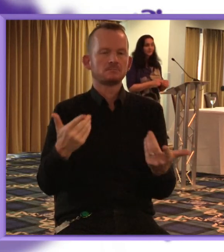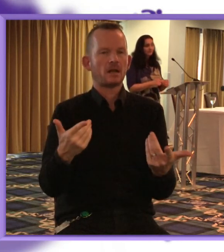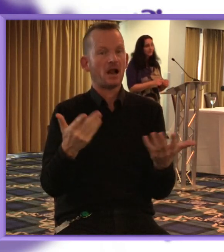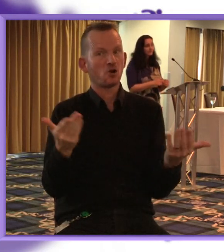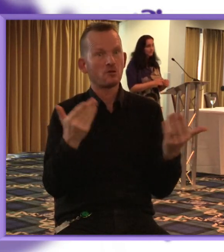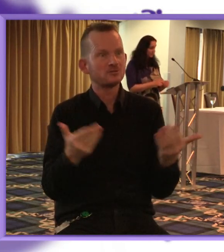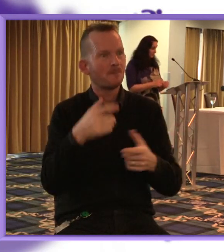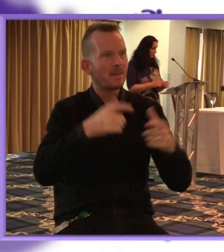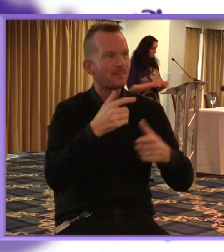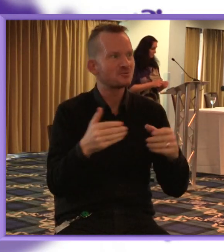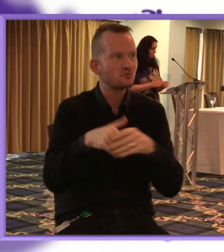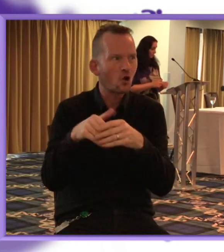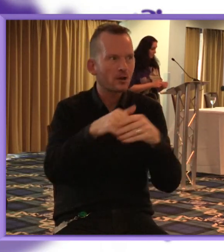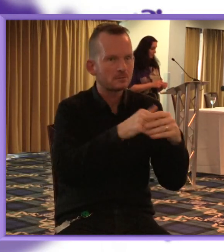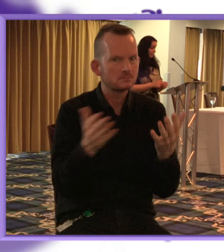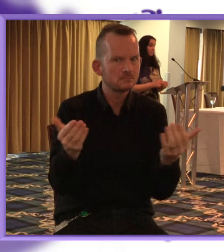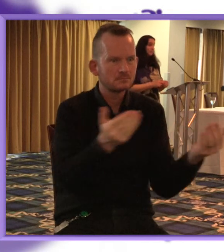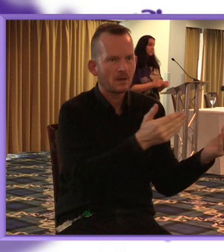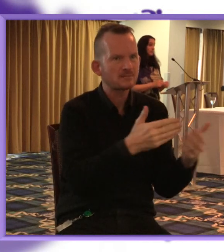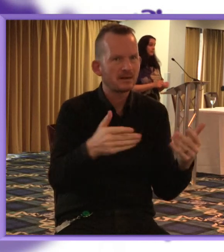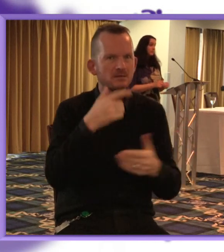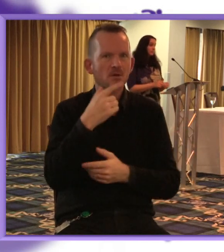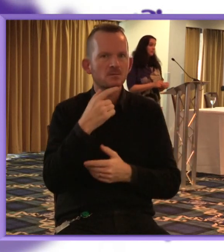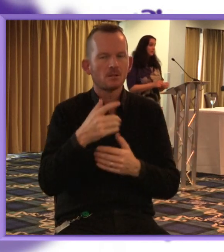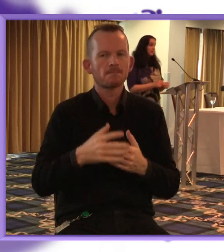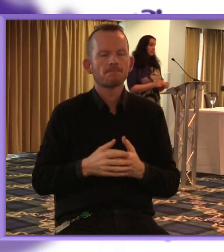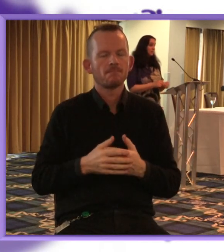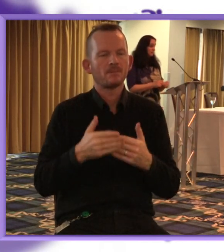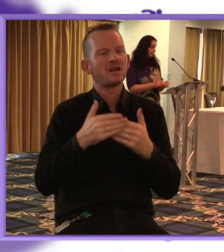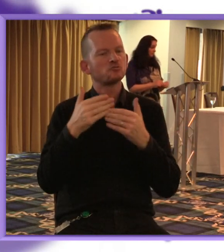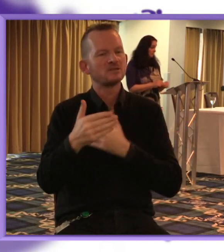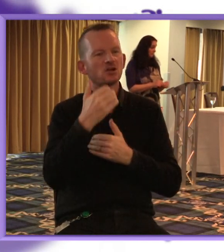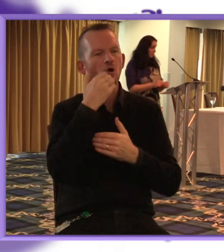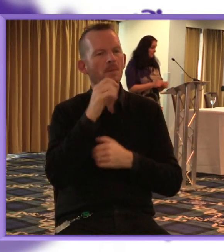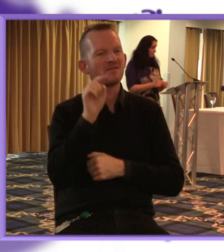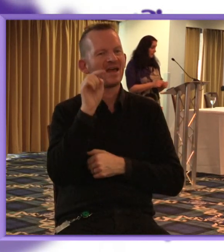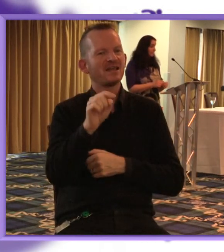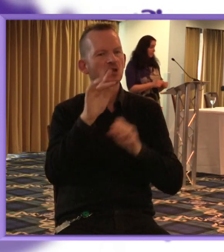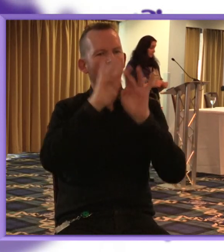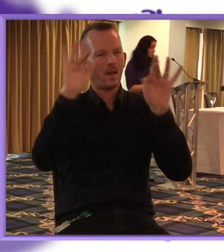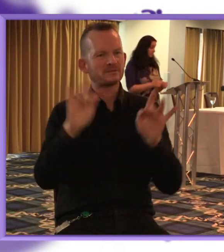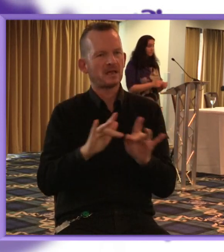join, as many people as possible. And there's been an increasing number of hits on the website. We've had over